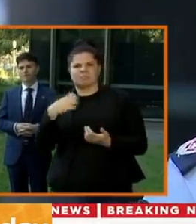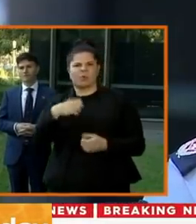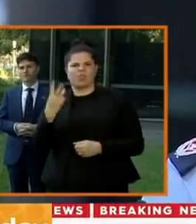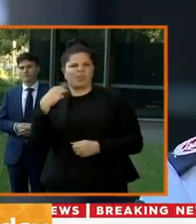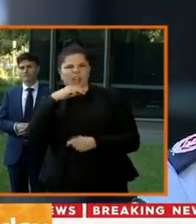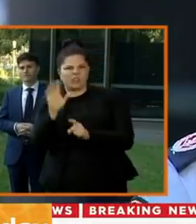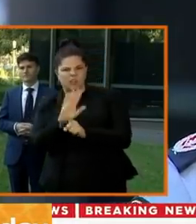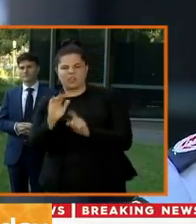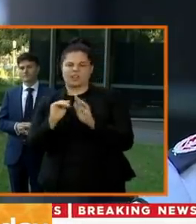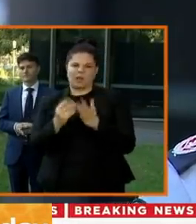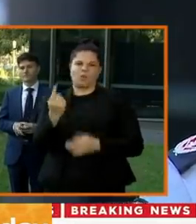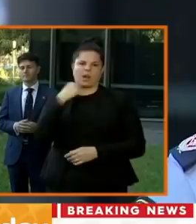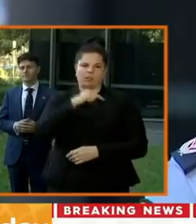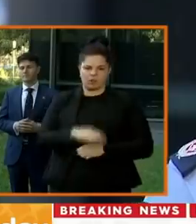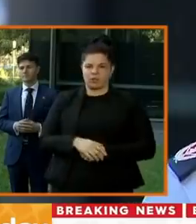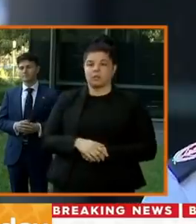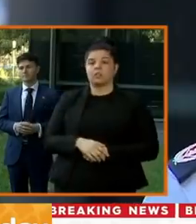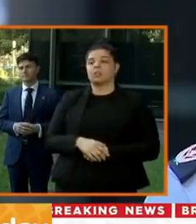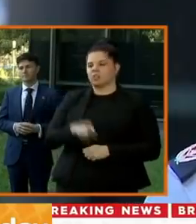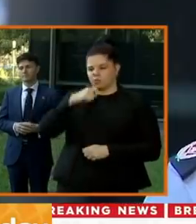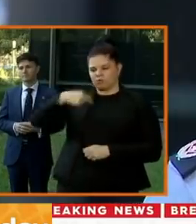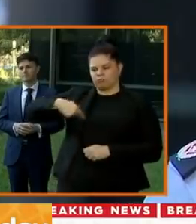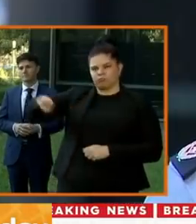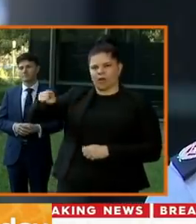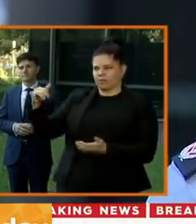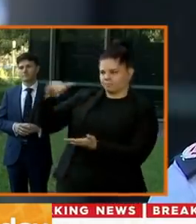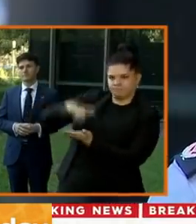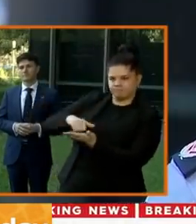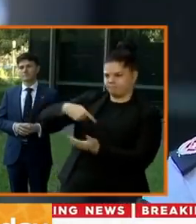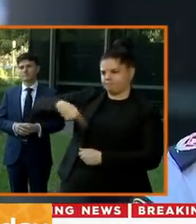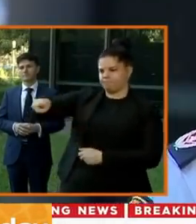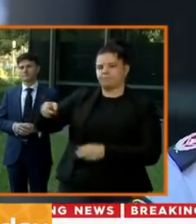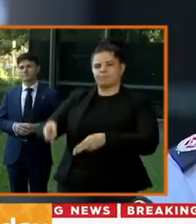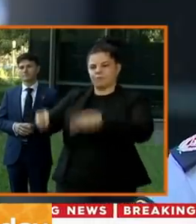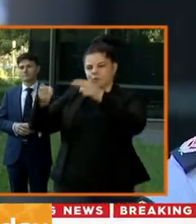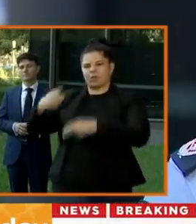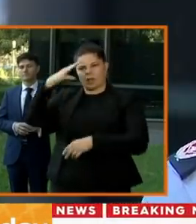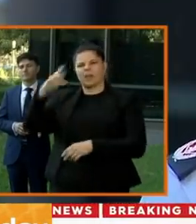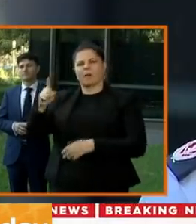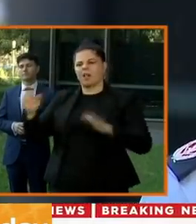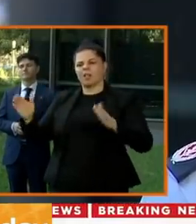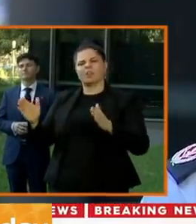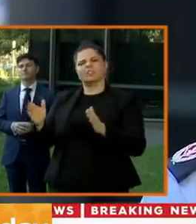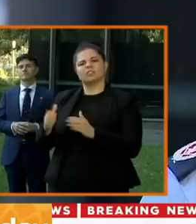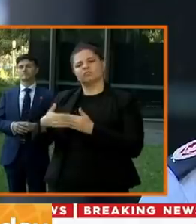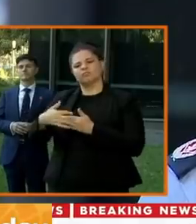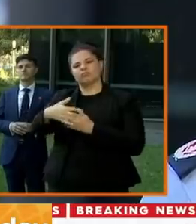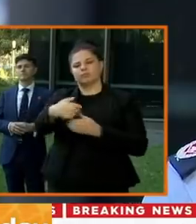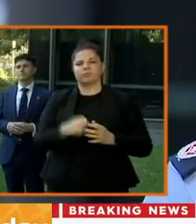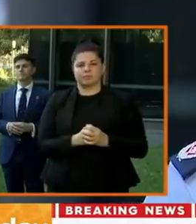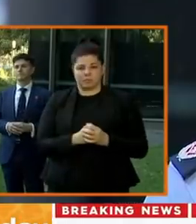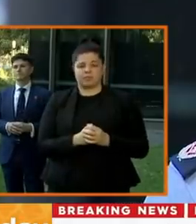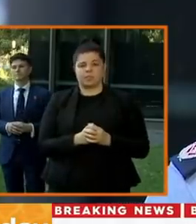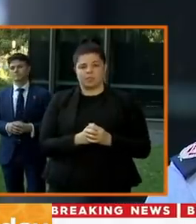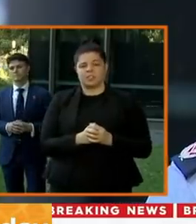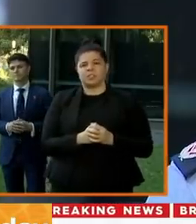in hotel accommodation and isolation, that will continue to reduce every day. Police issued another 55 tickets in